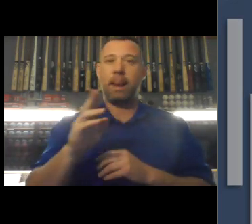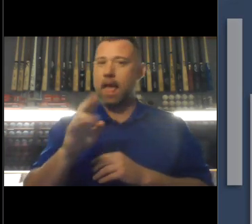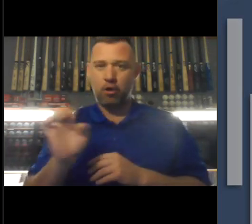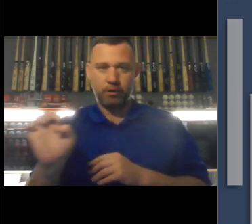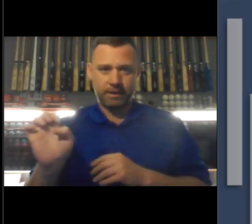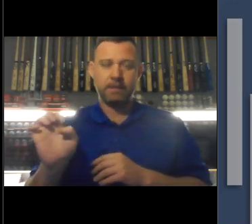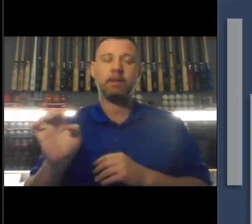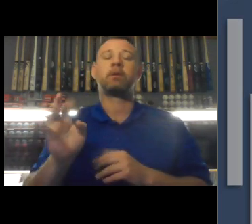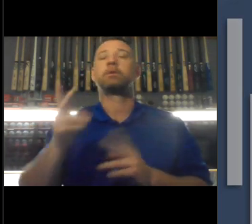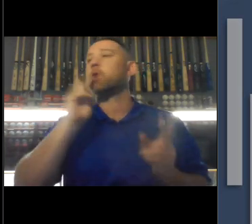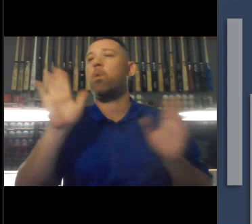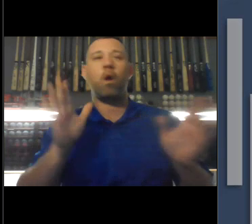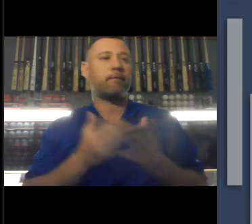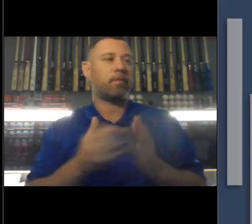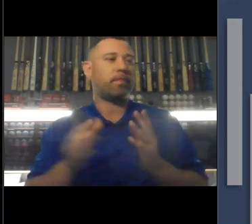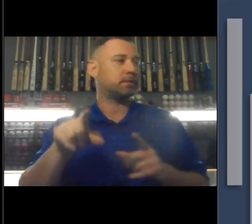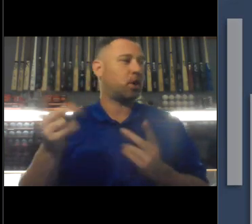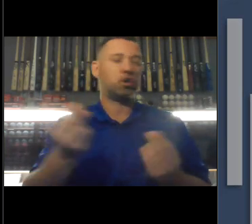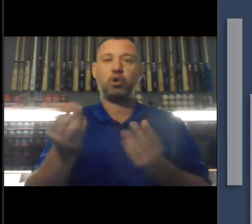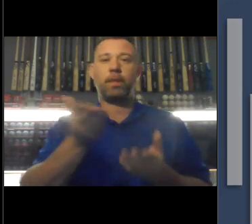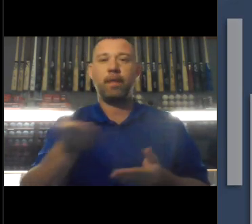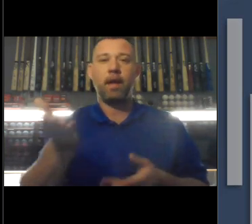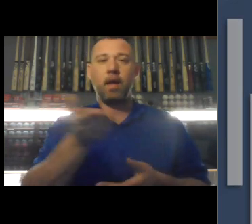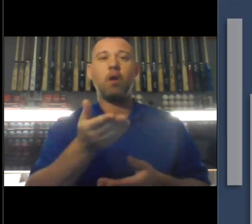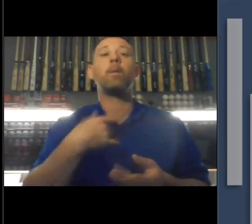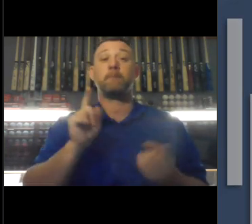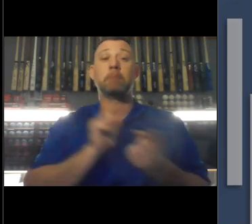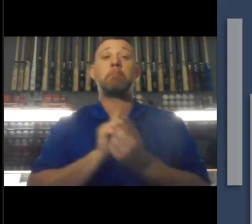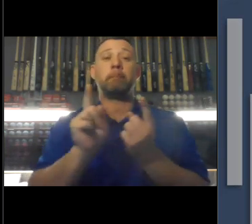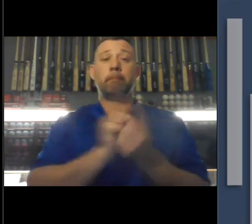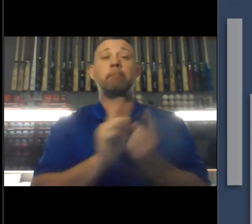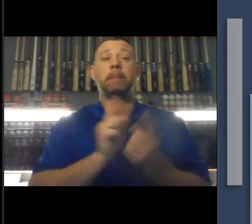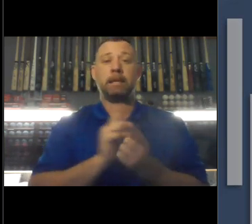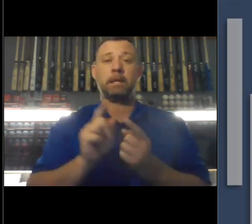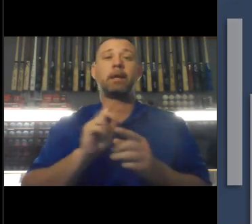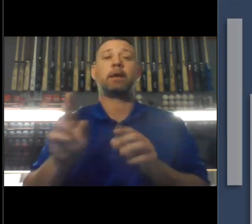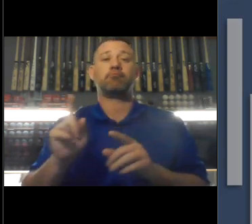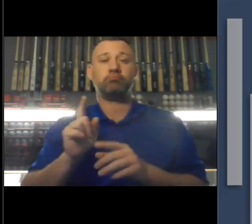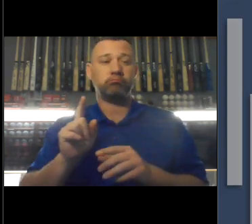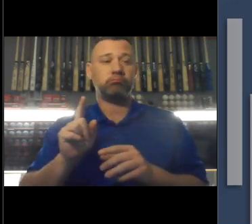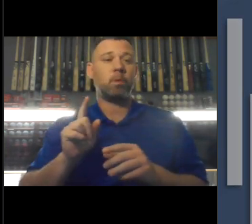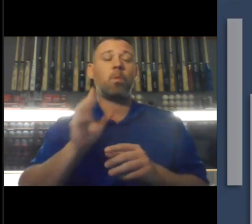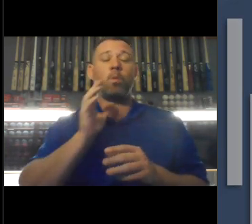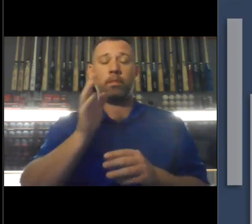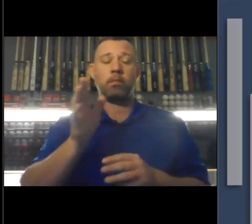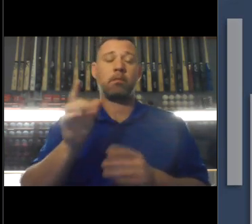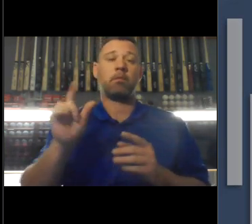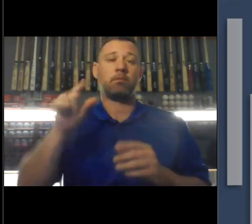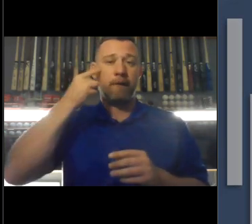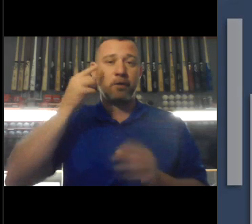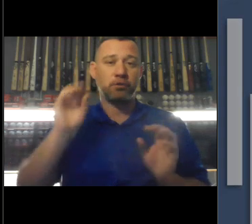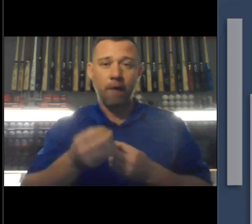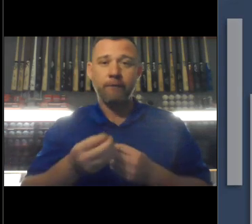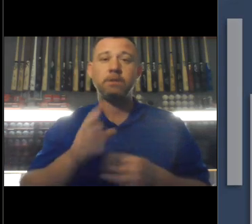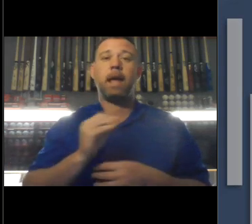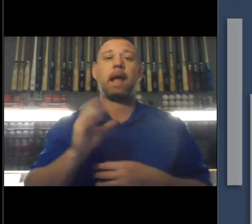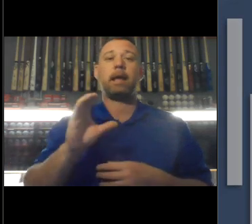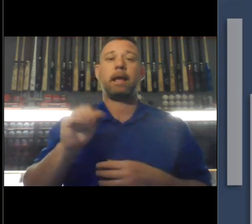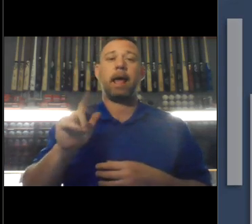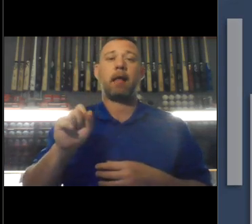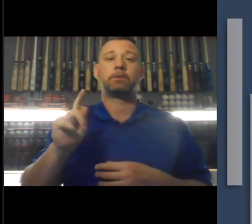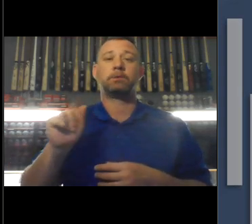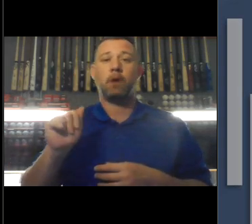that they were doing there. We have been meeting regularly with the governor's office and with CalSTA in looking at where we're going